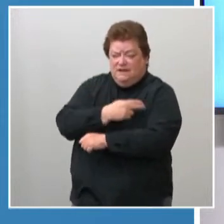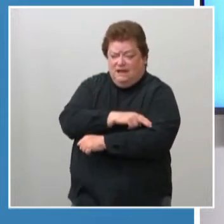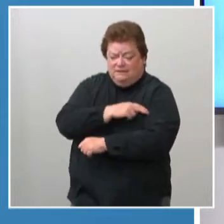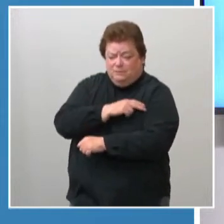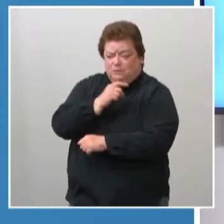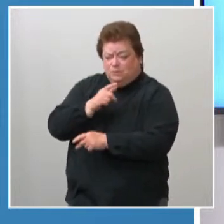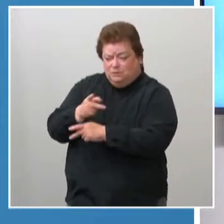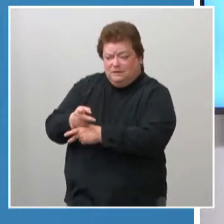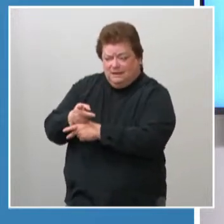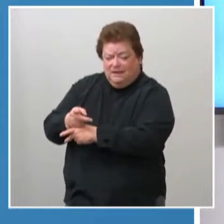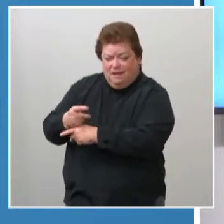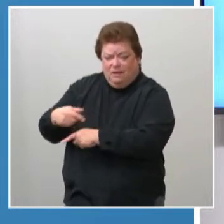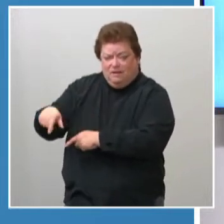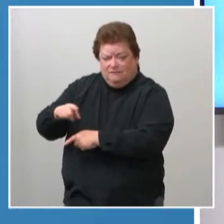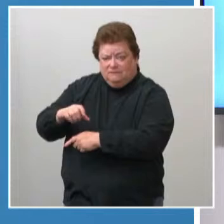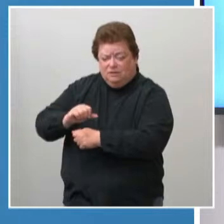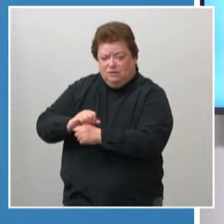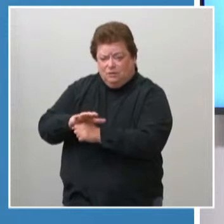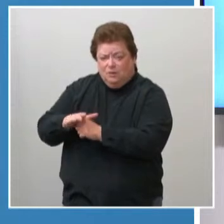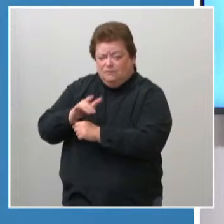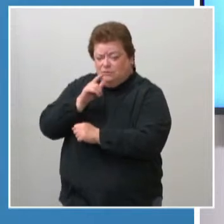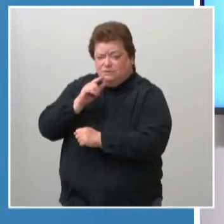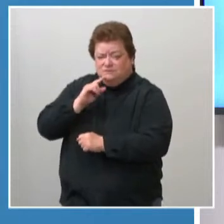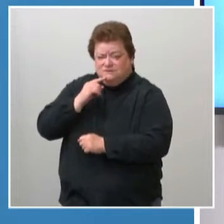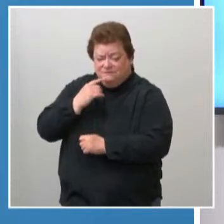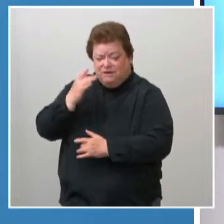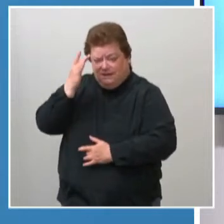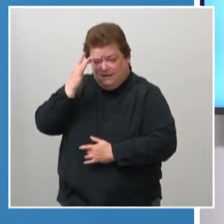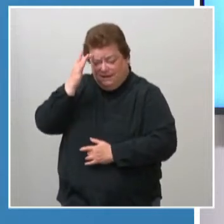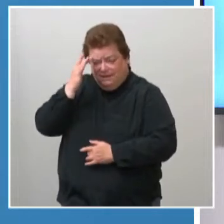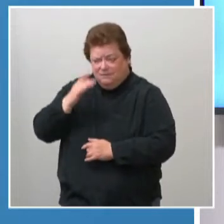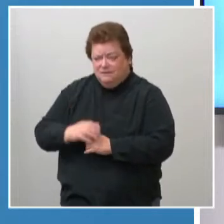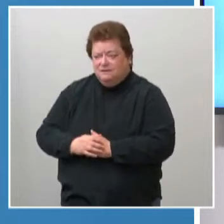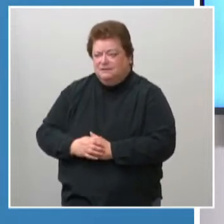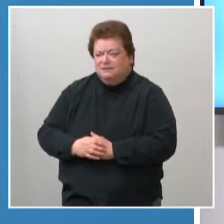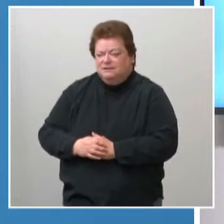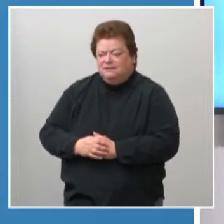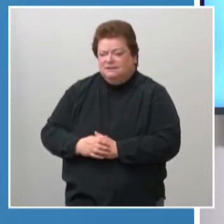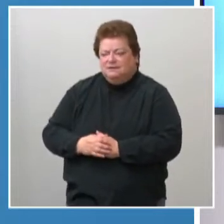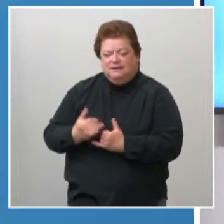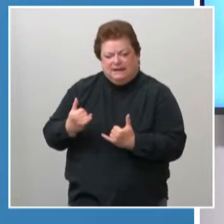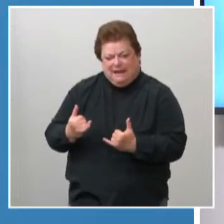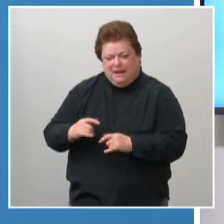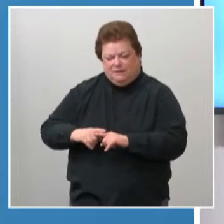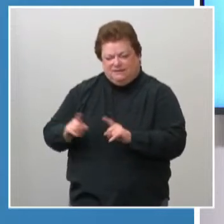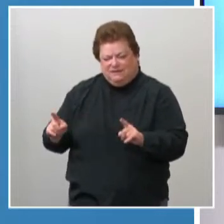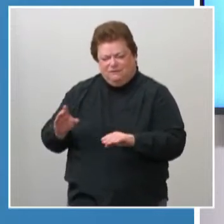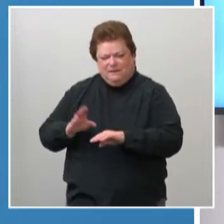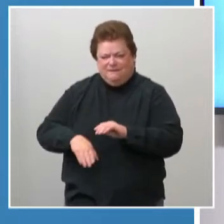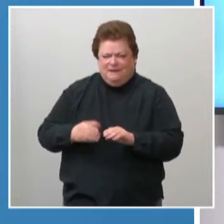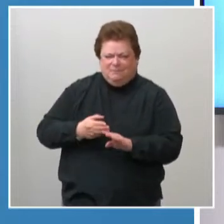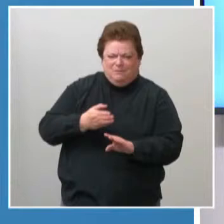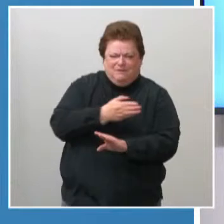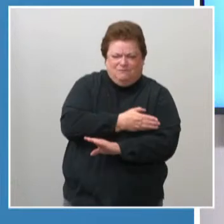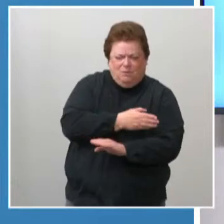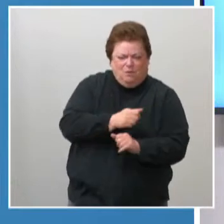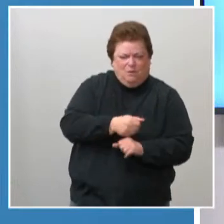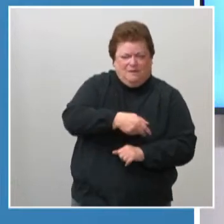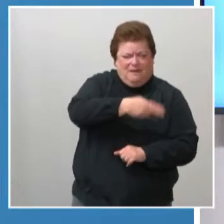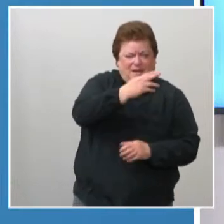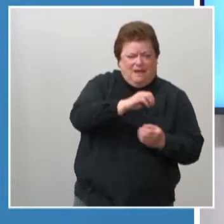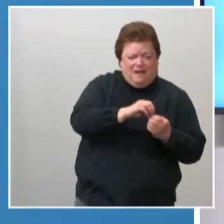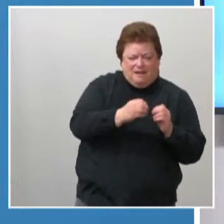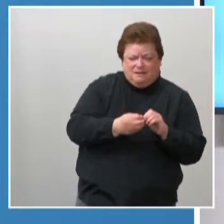caring for those who have become severely ill with COVID. What is different now than the previous highs of